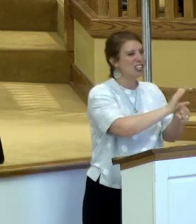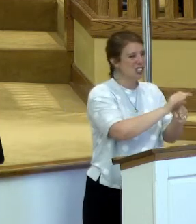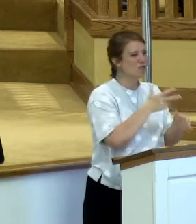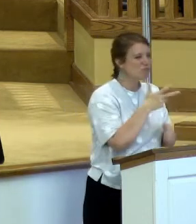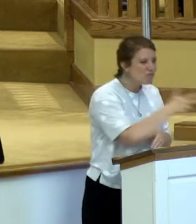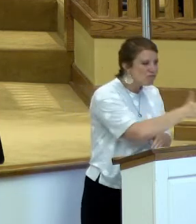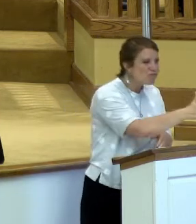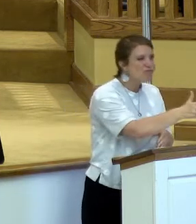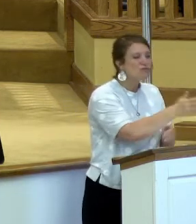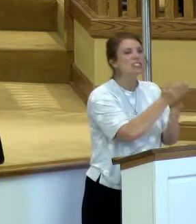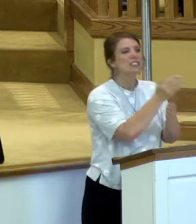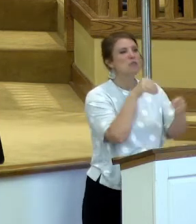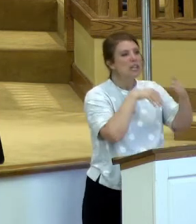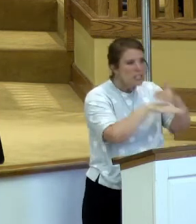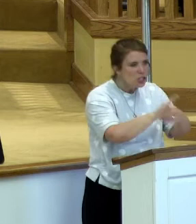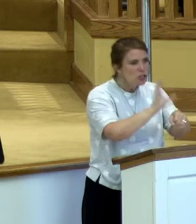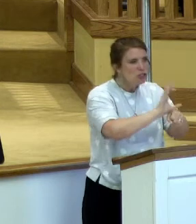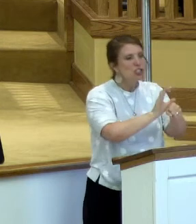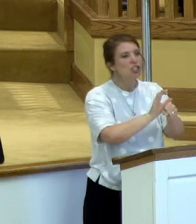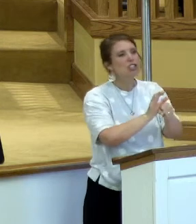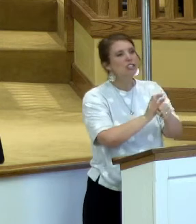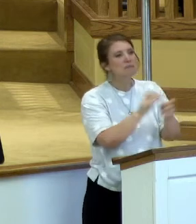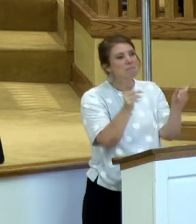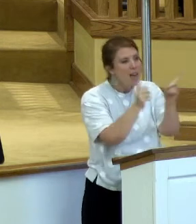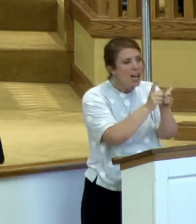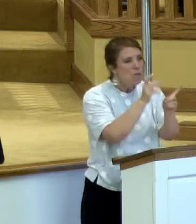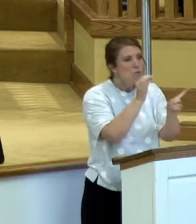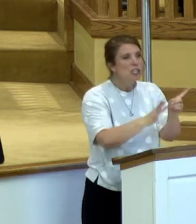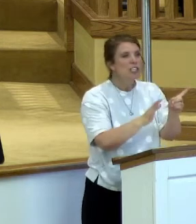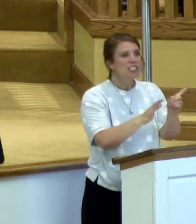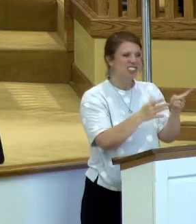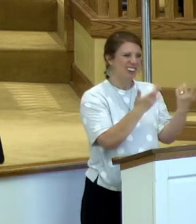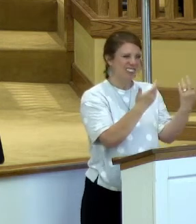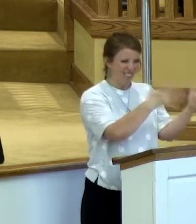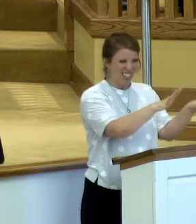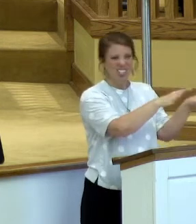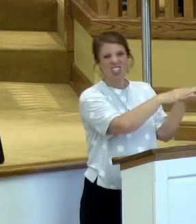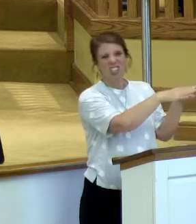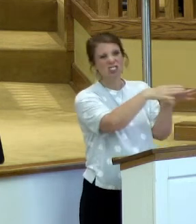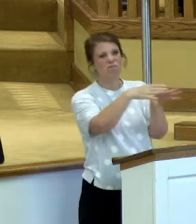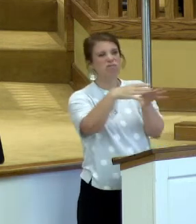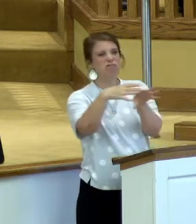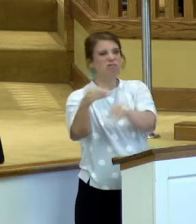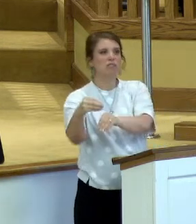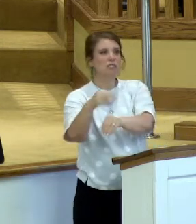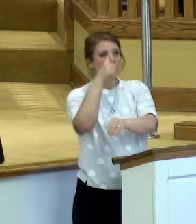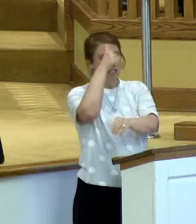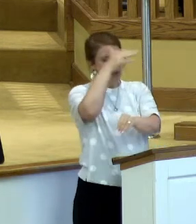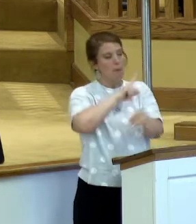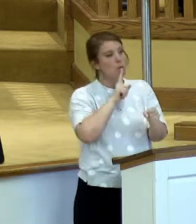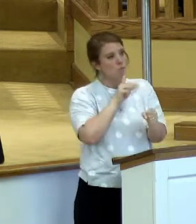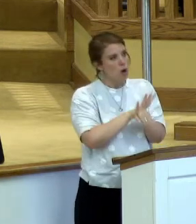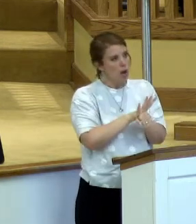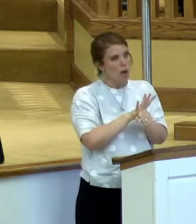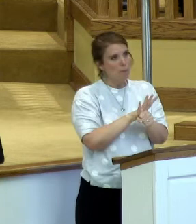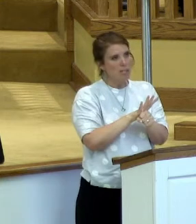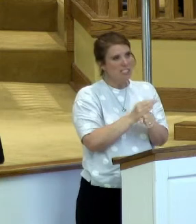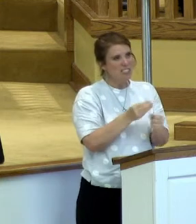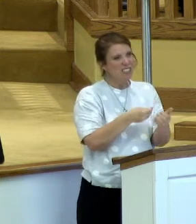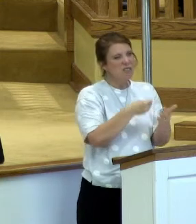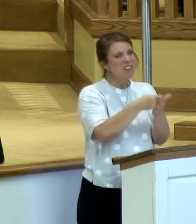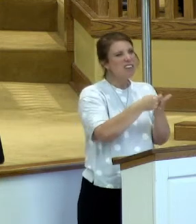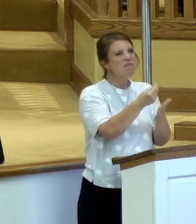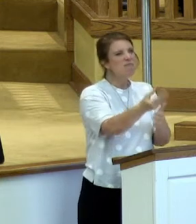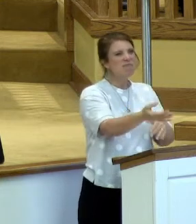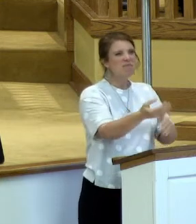went in, and they were part of the service. They met the preacher. They got back in the car and started to drive away, and the man that promised to give money to buy a car